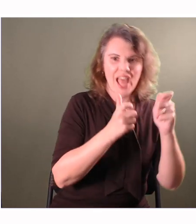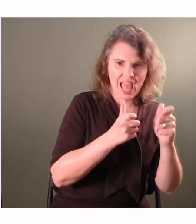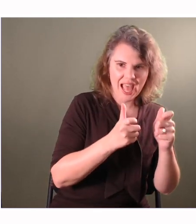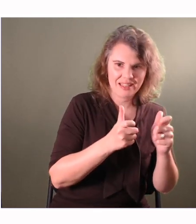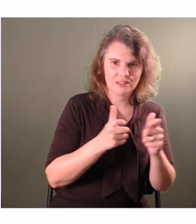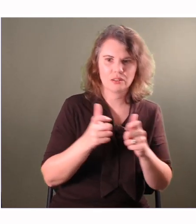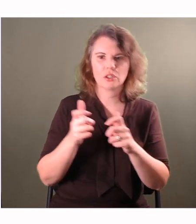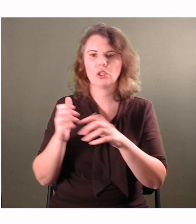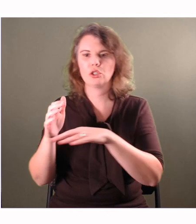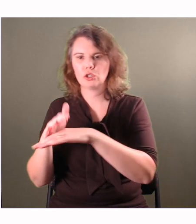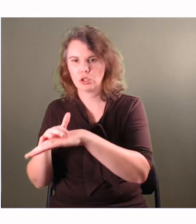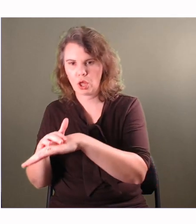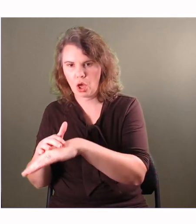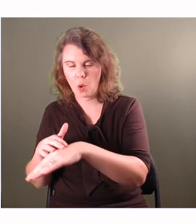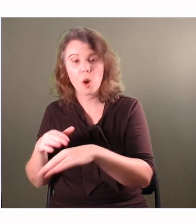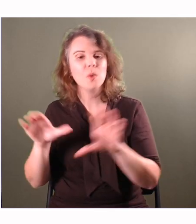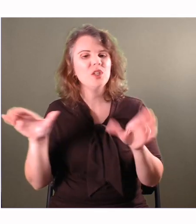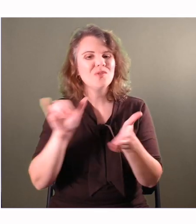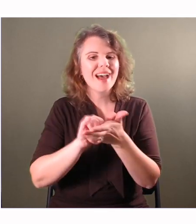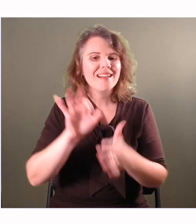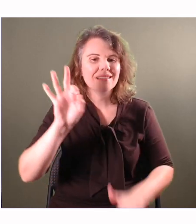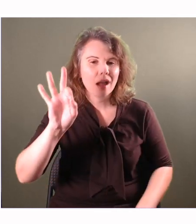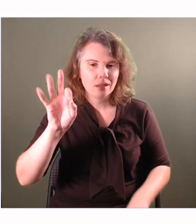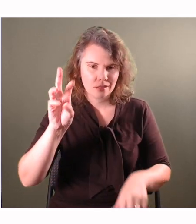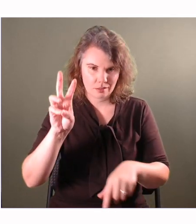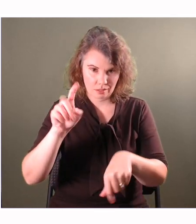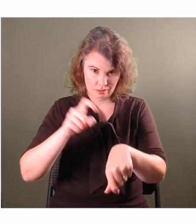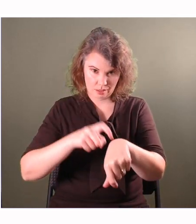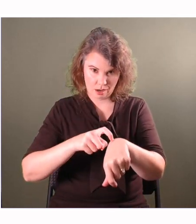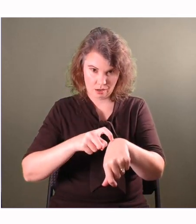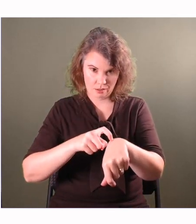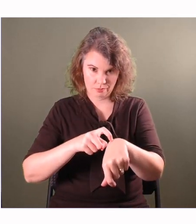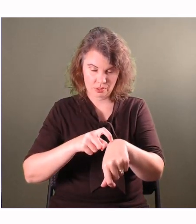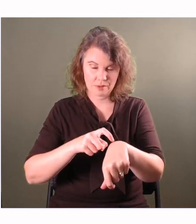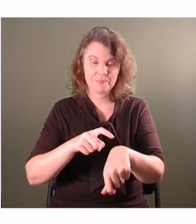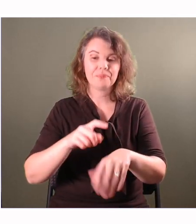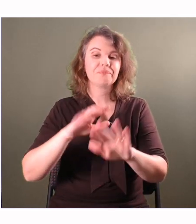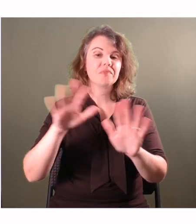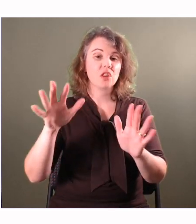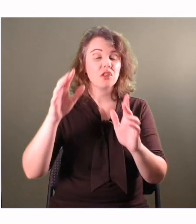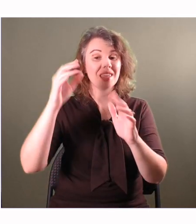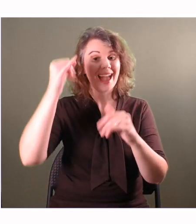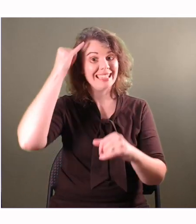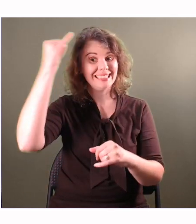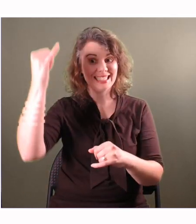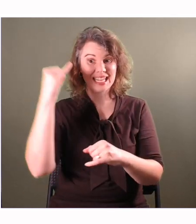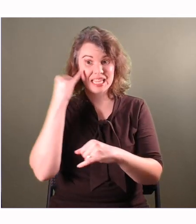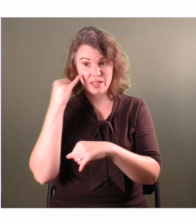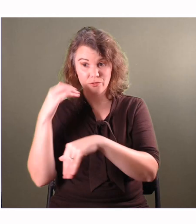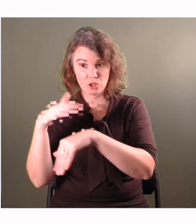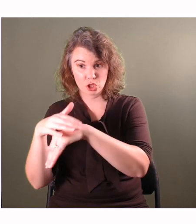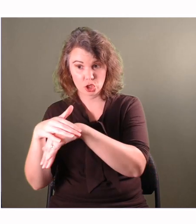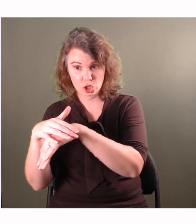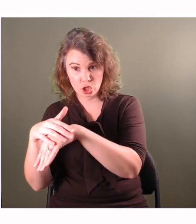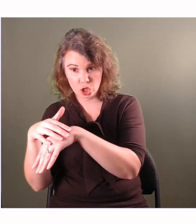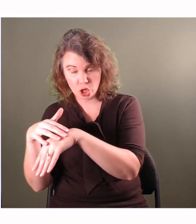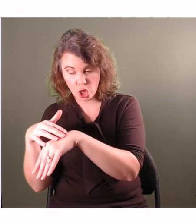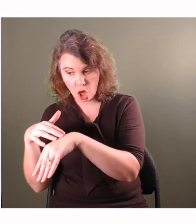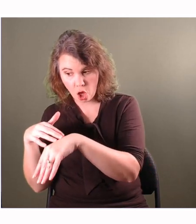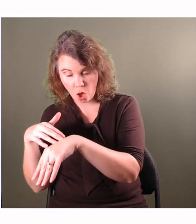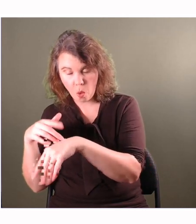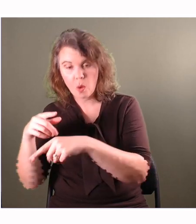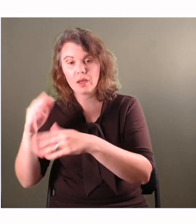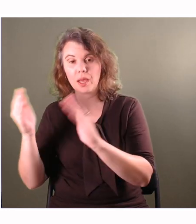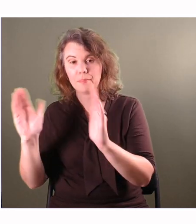so on, up to 96 trials. So the idea is if we have the slow